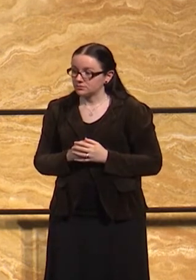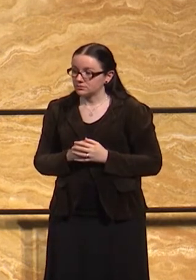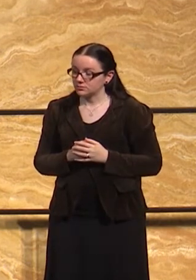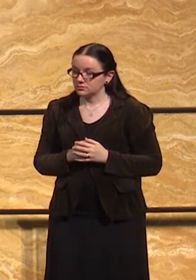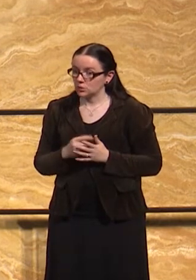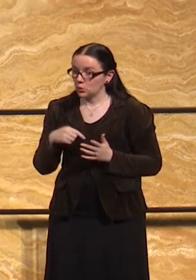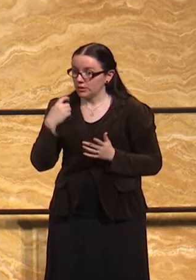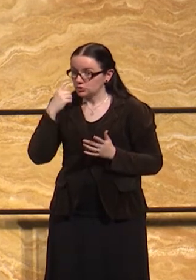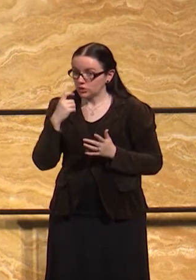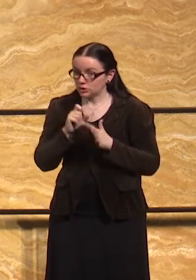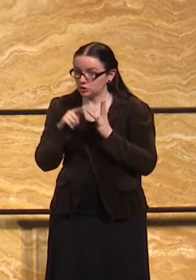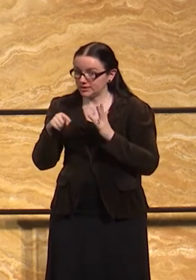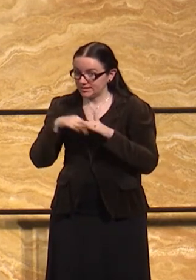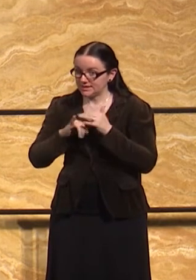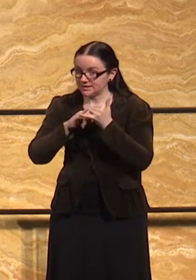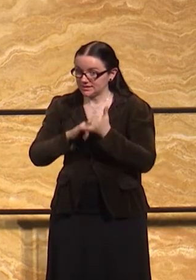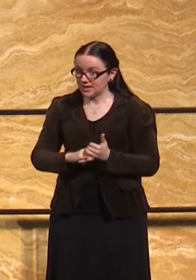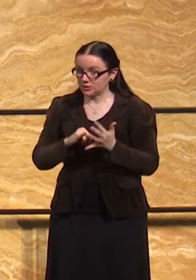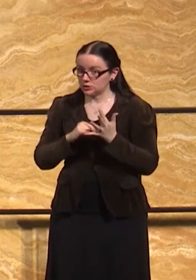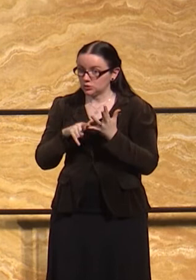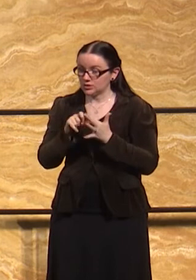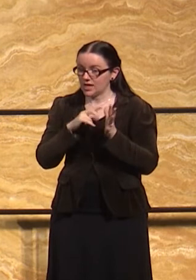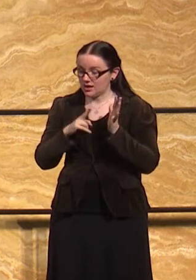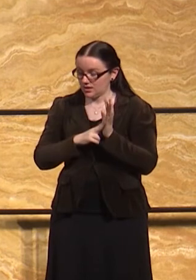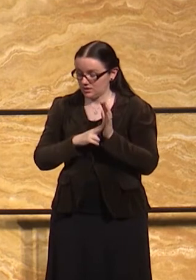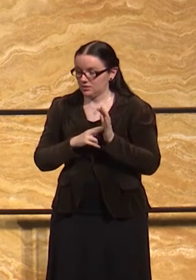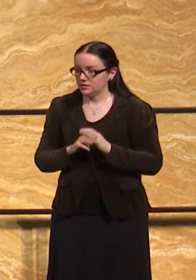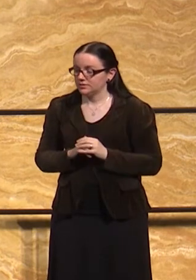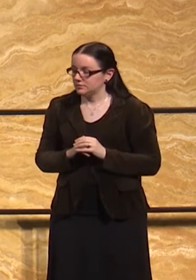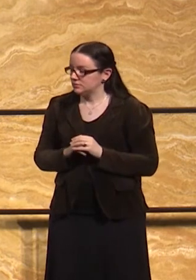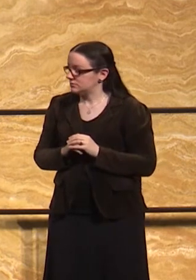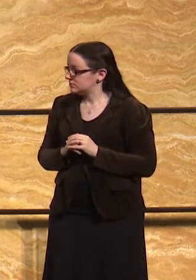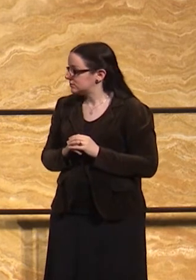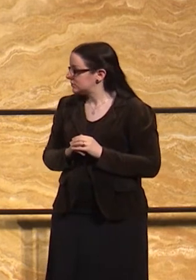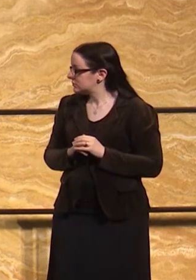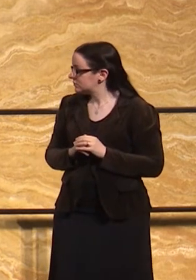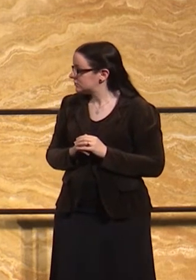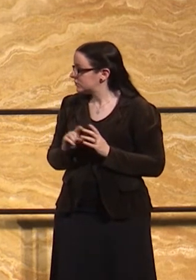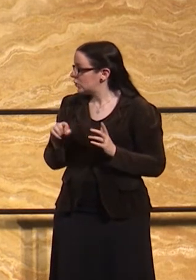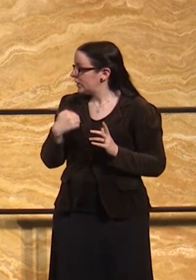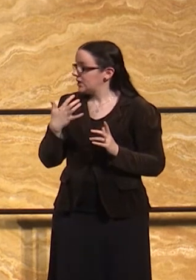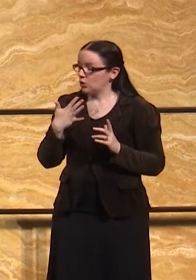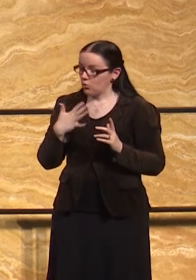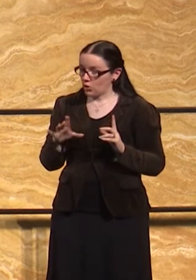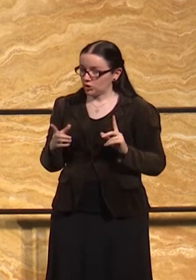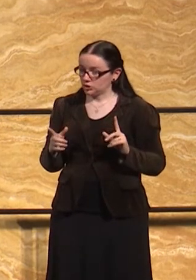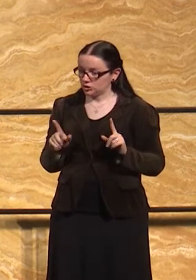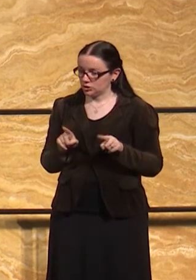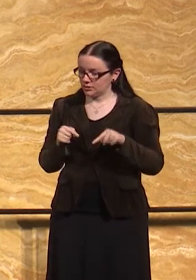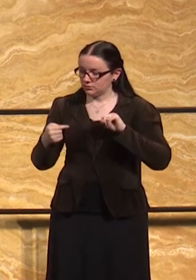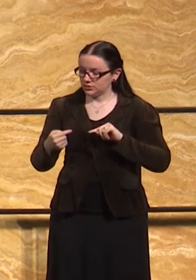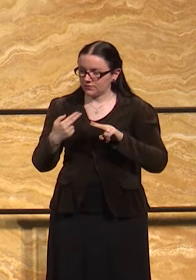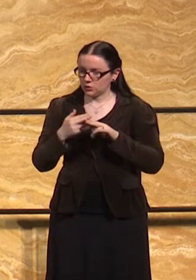South Sudan with a different story. When we could have reversed the order for South Sudan by aligning